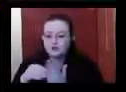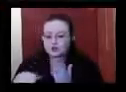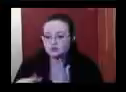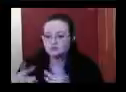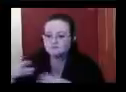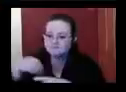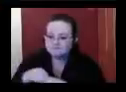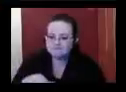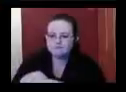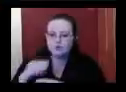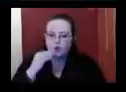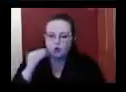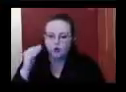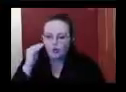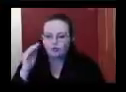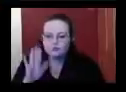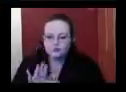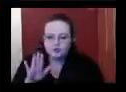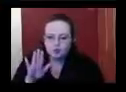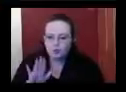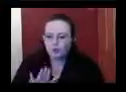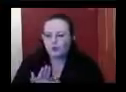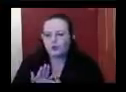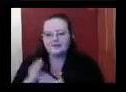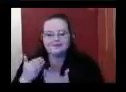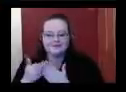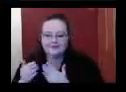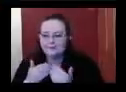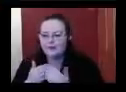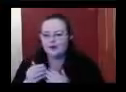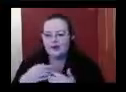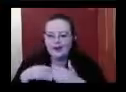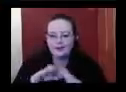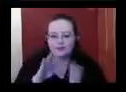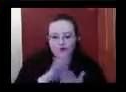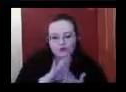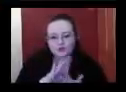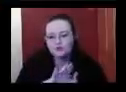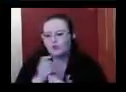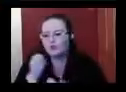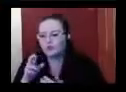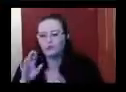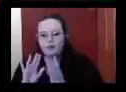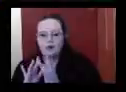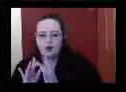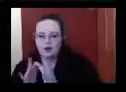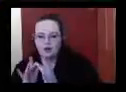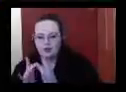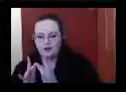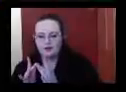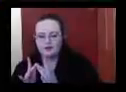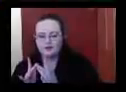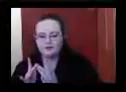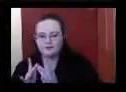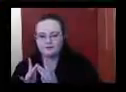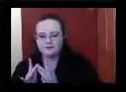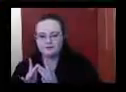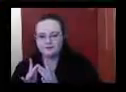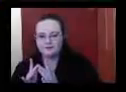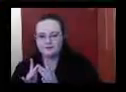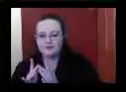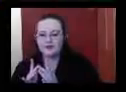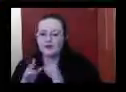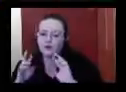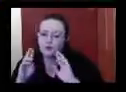home school, regardless of whether they're face-to-face or learning remotely. And we really hope students will be able